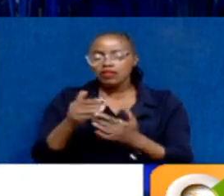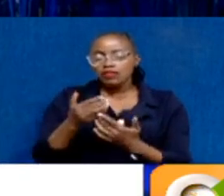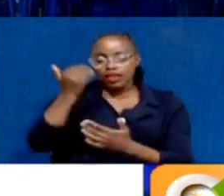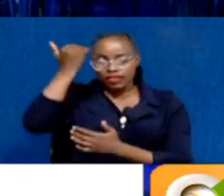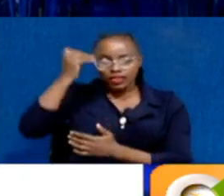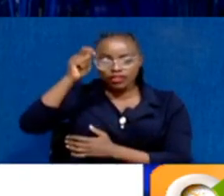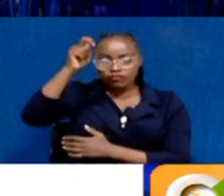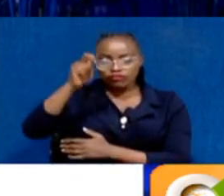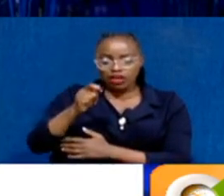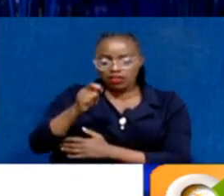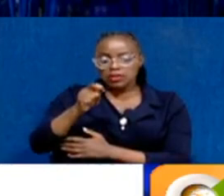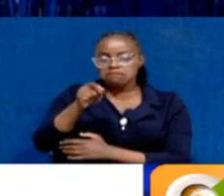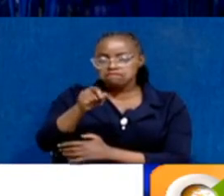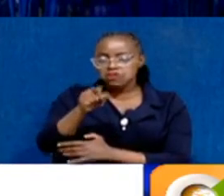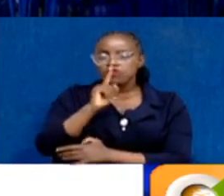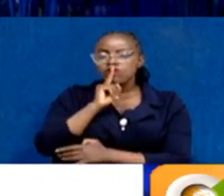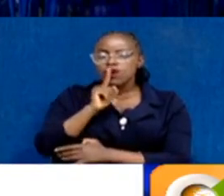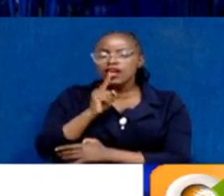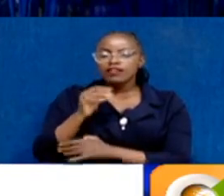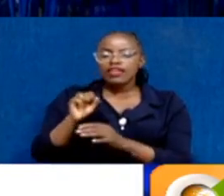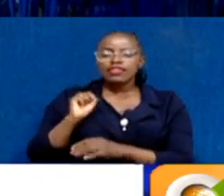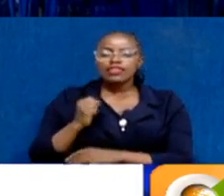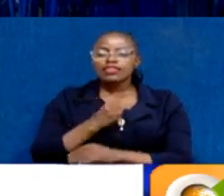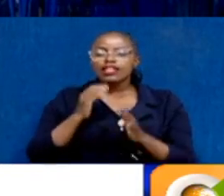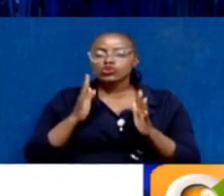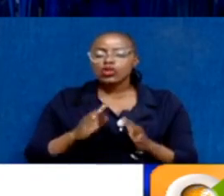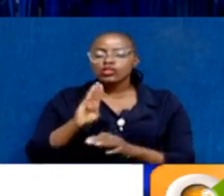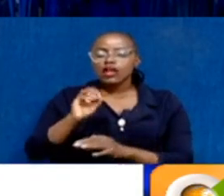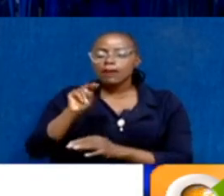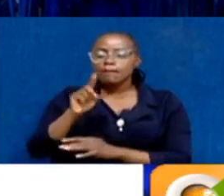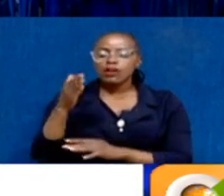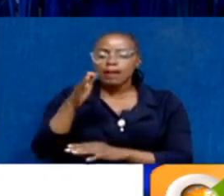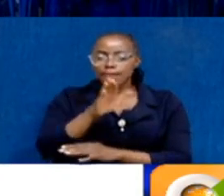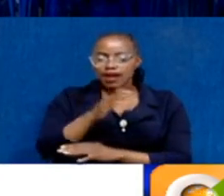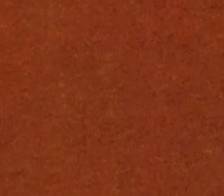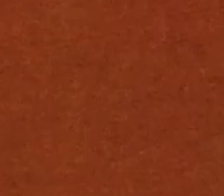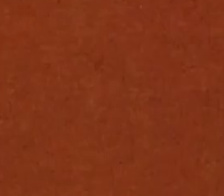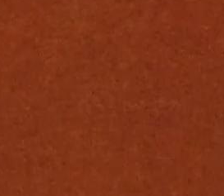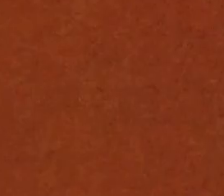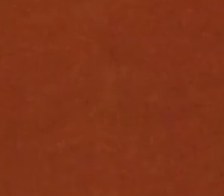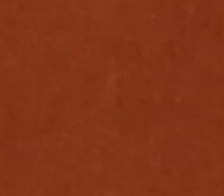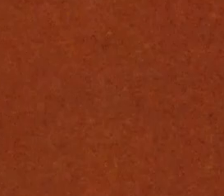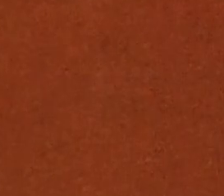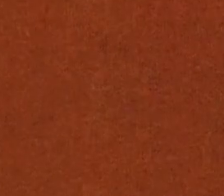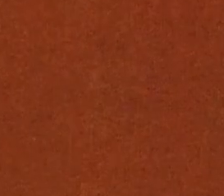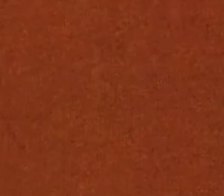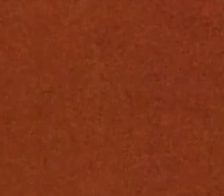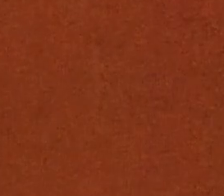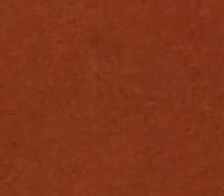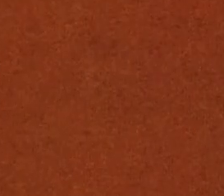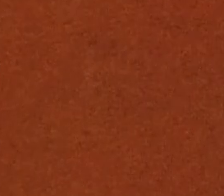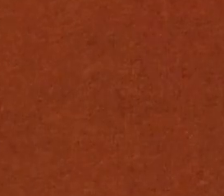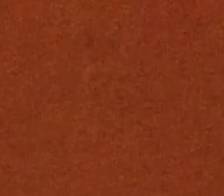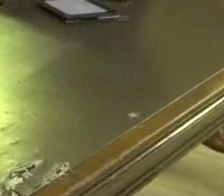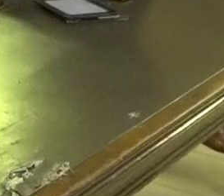Chief Magistrate Wendy Mushemi ordered that the senator's bond terms be reinstated. The magistrate, however, directed Cherargey to appear in court